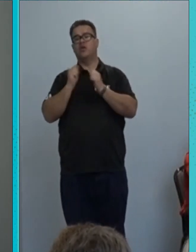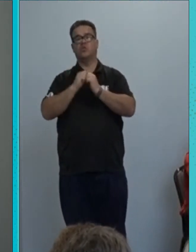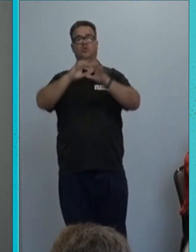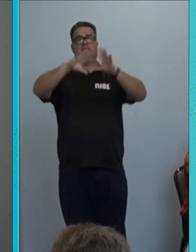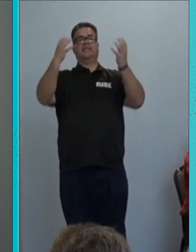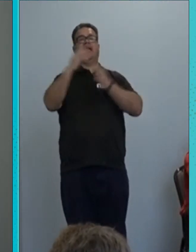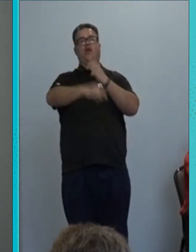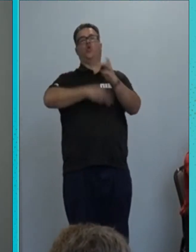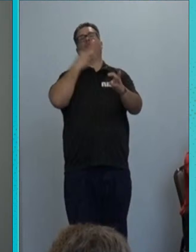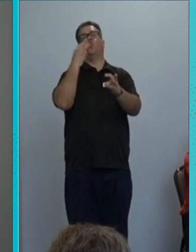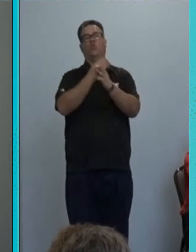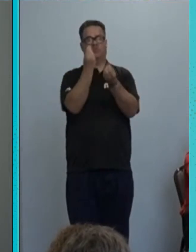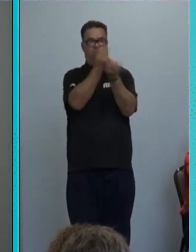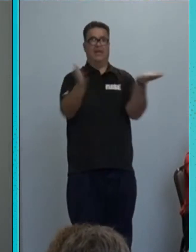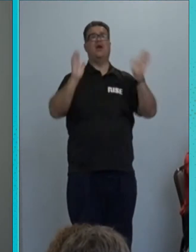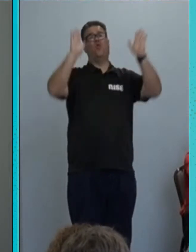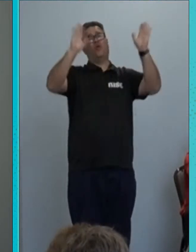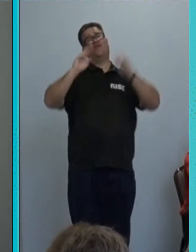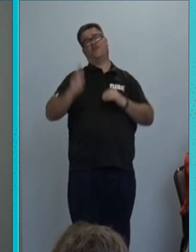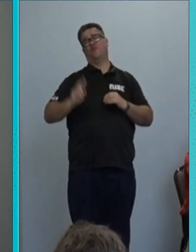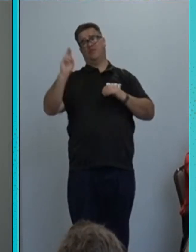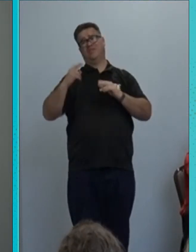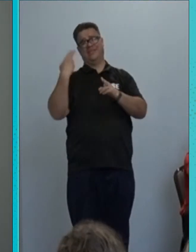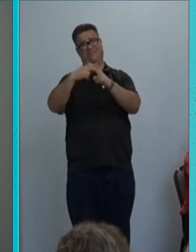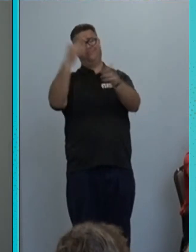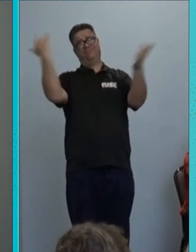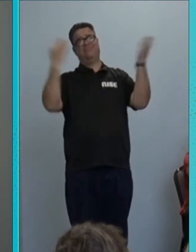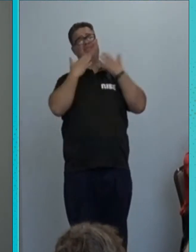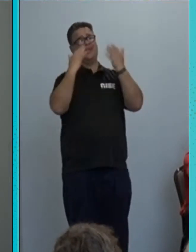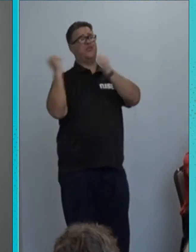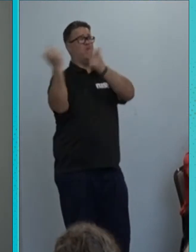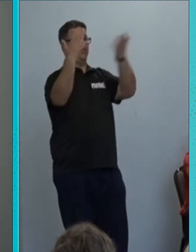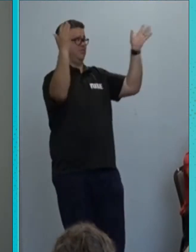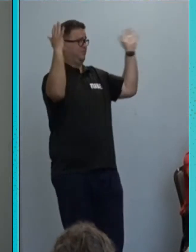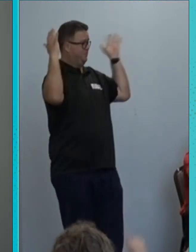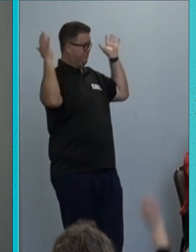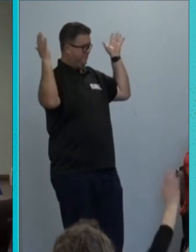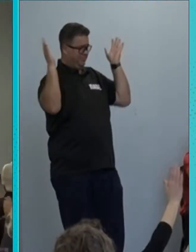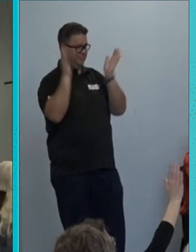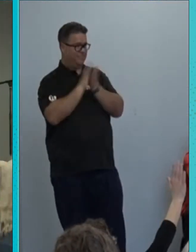entire world how wonderful Riverside is. Thank you all.